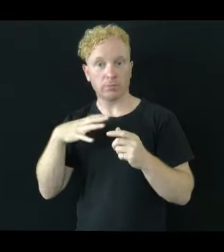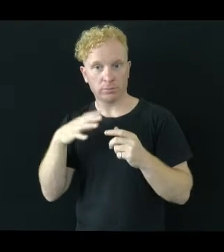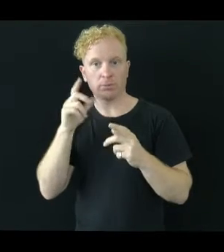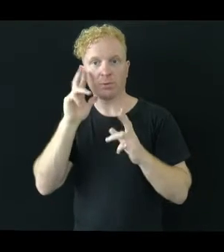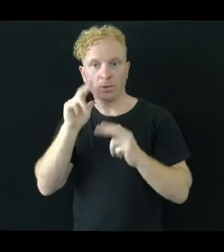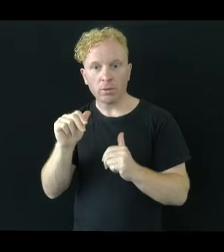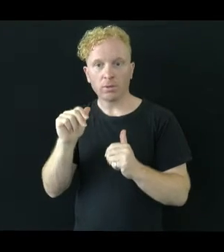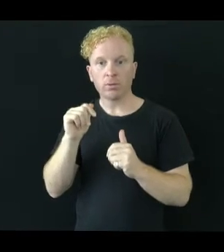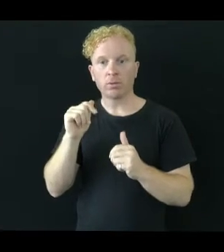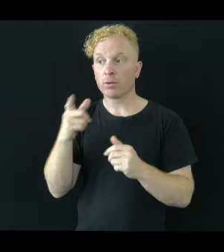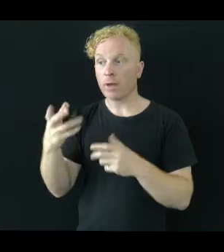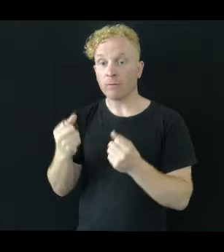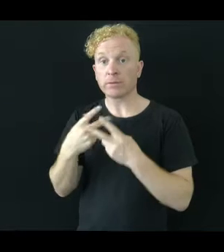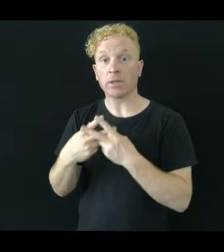about